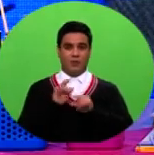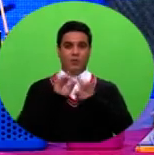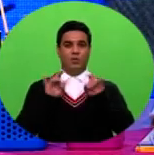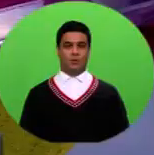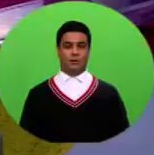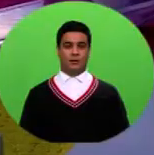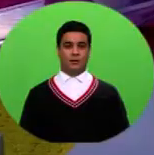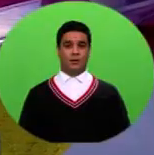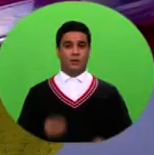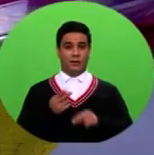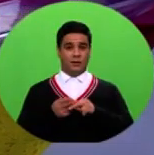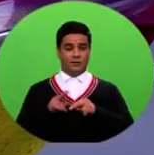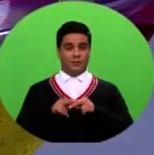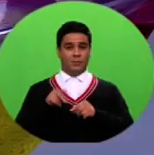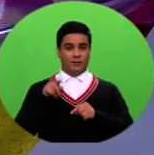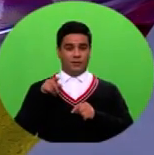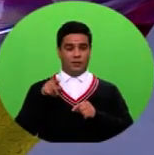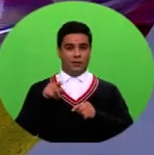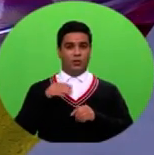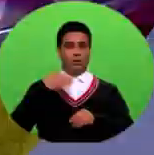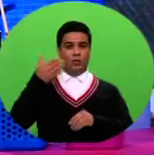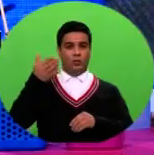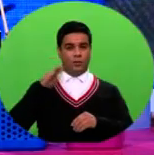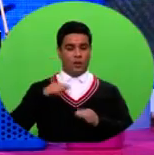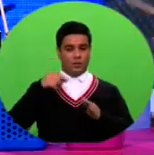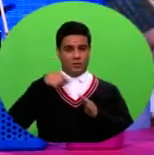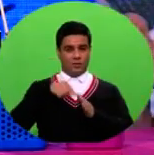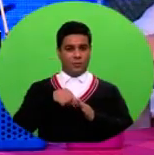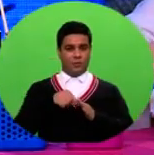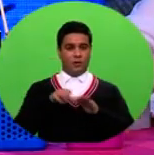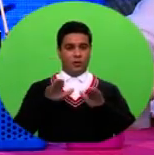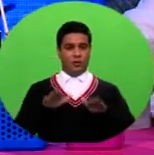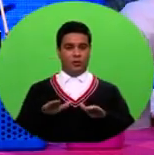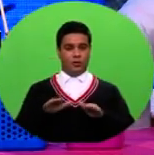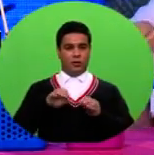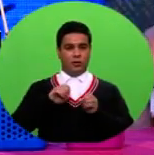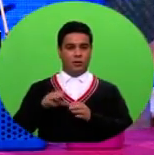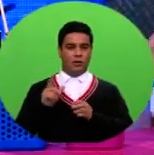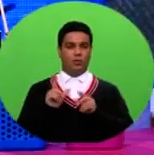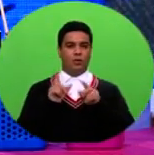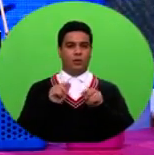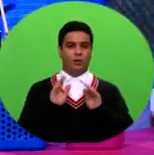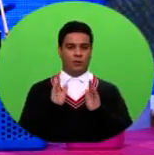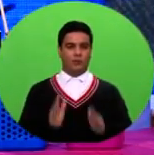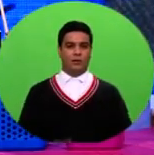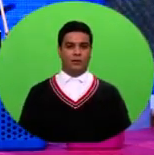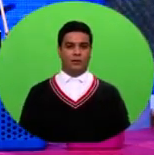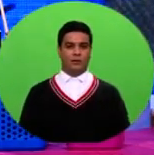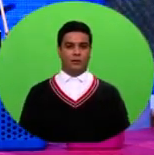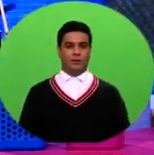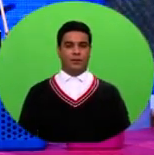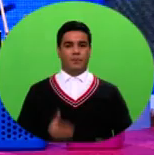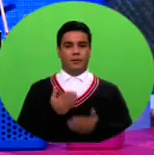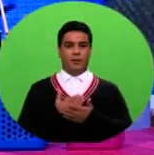tushuntirib beraman. Buning uchun yuqori va pastki qismlardan joy tashab o'tamiz.